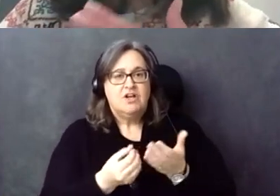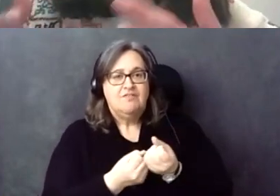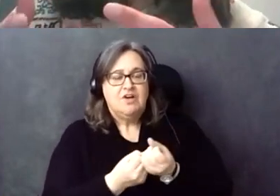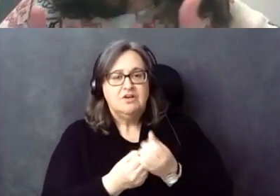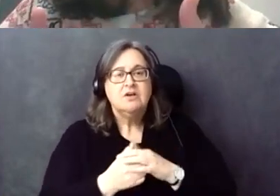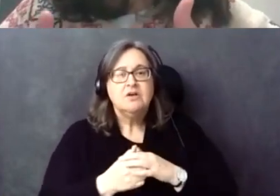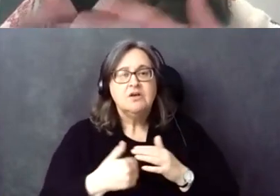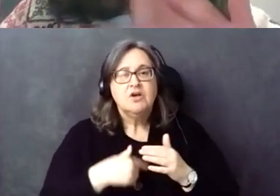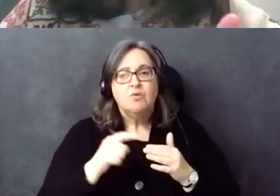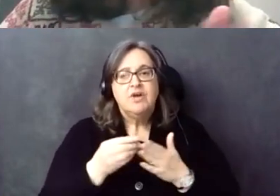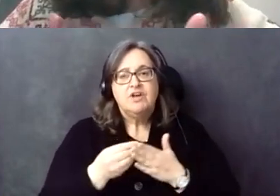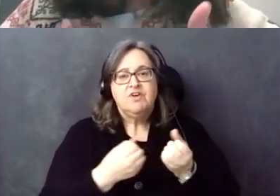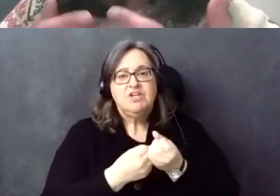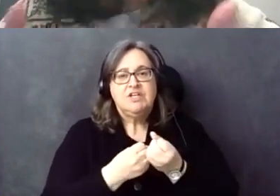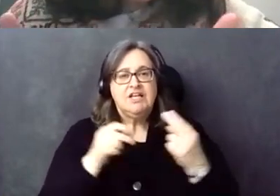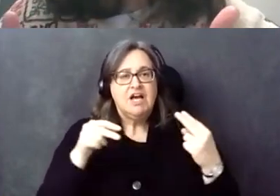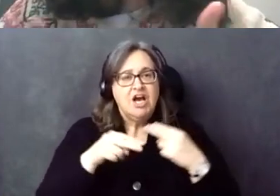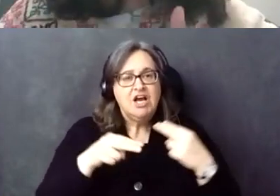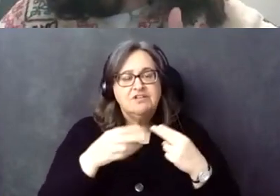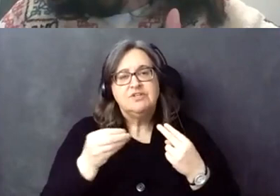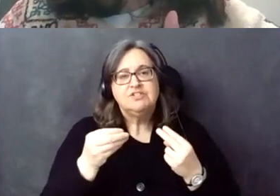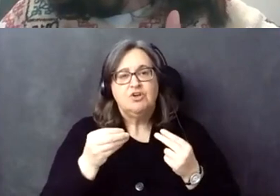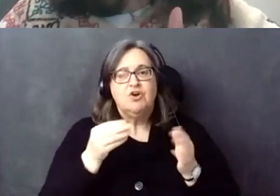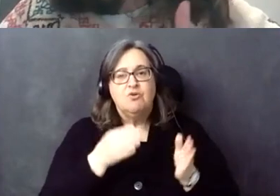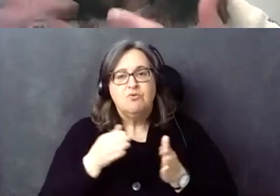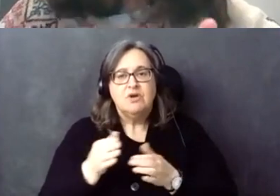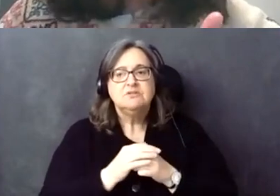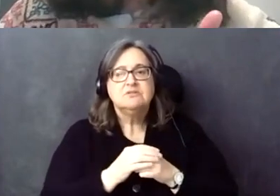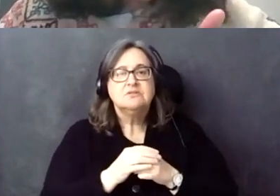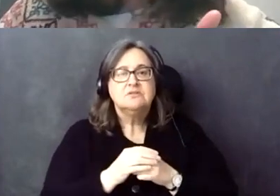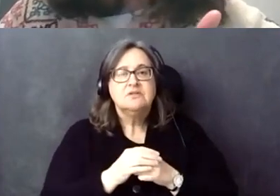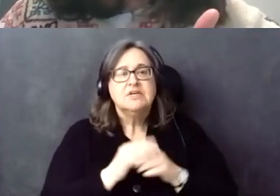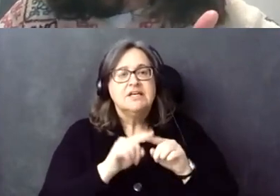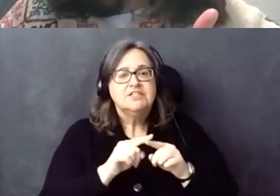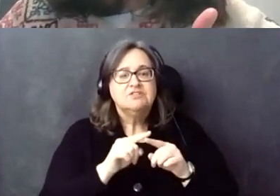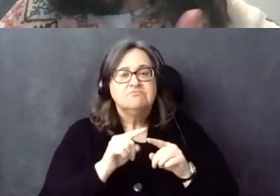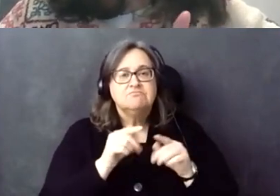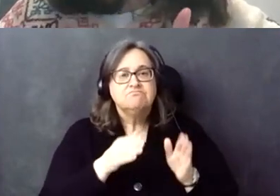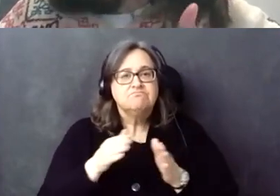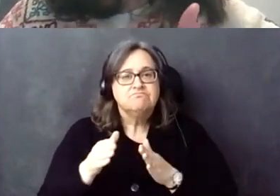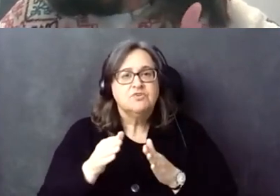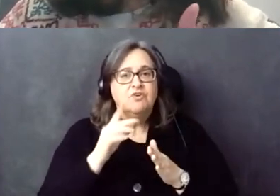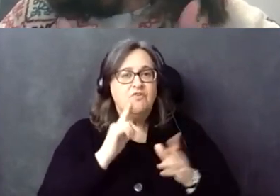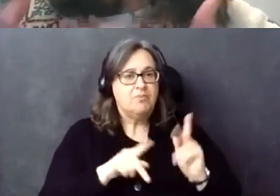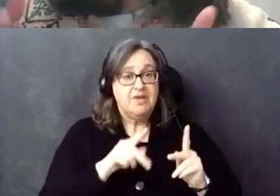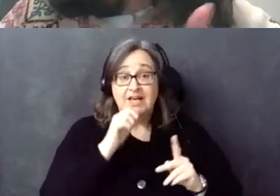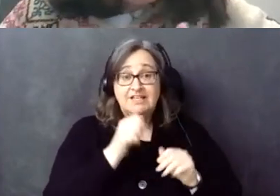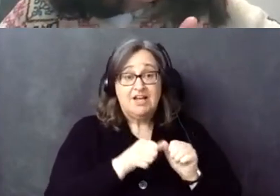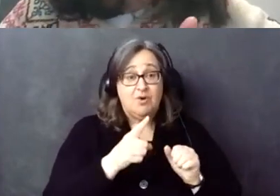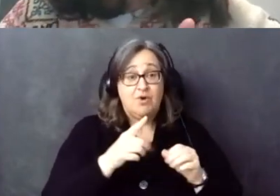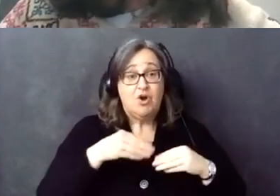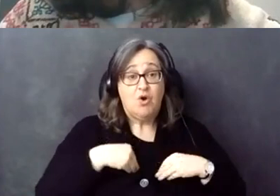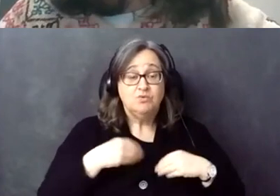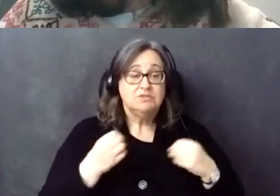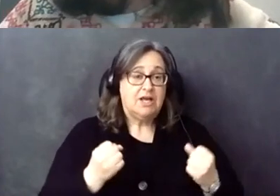only have to fund highways and roads, but also different modes of transportation for people, because not everybody owns a